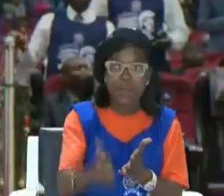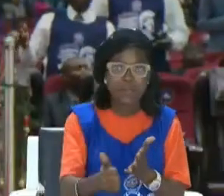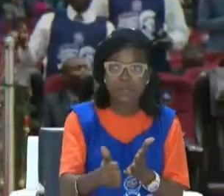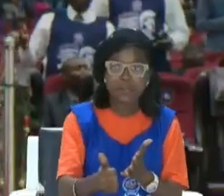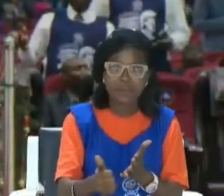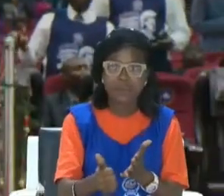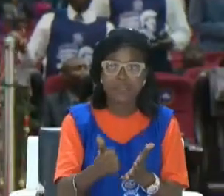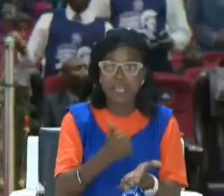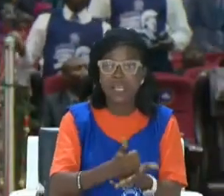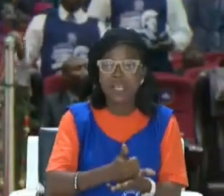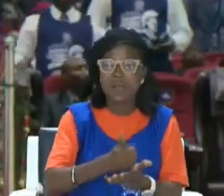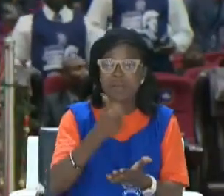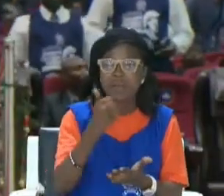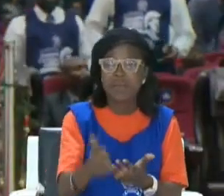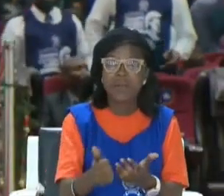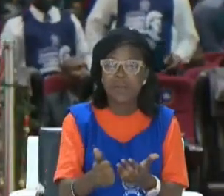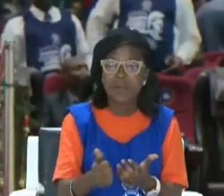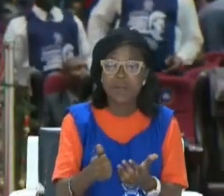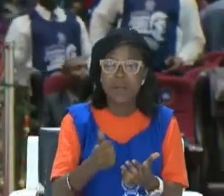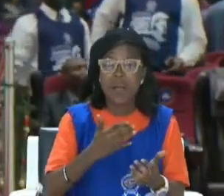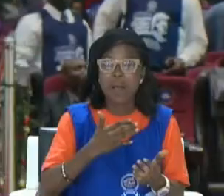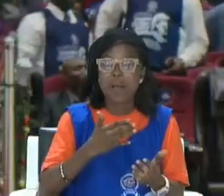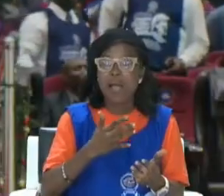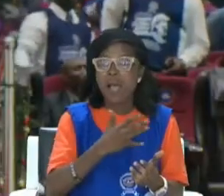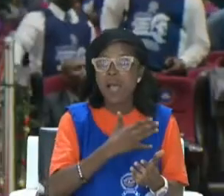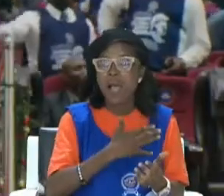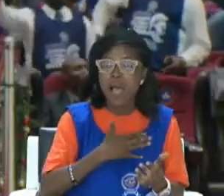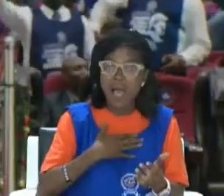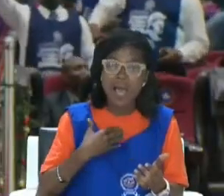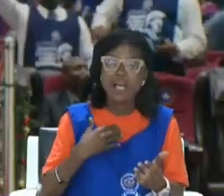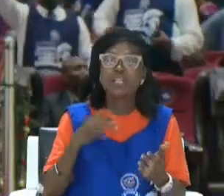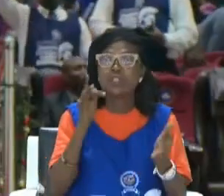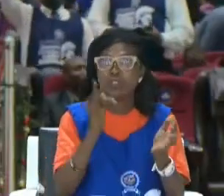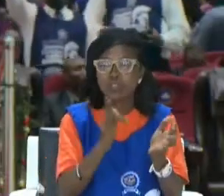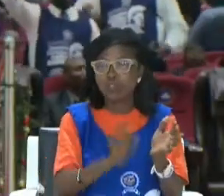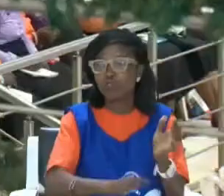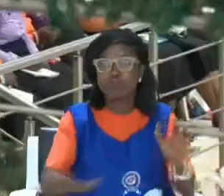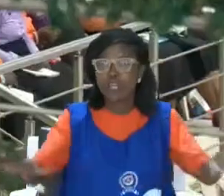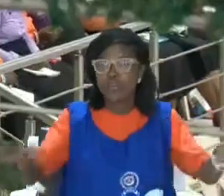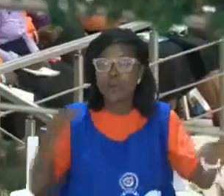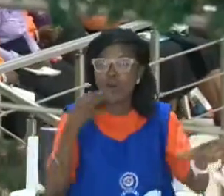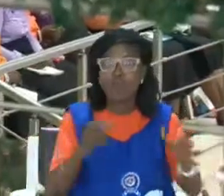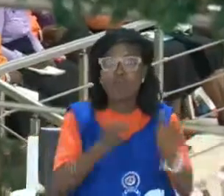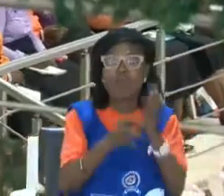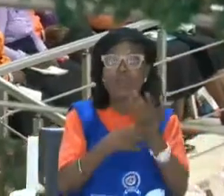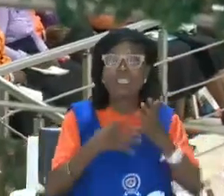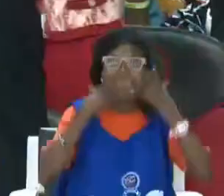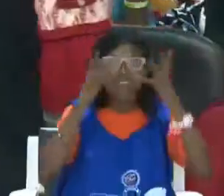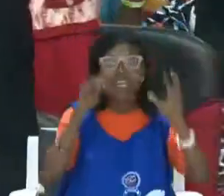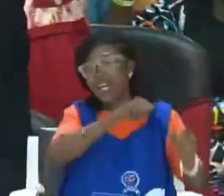Amen. My children of November, shout another hallelujah.